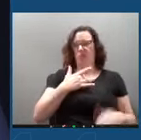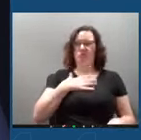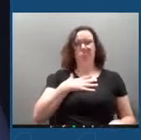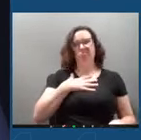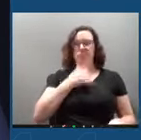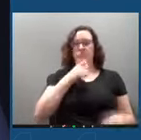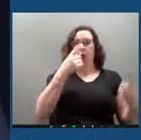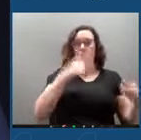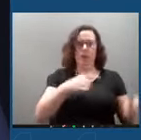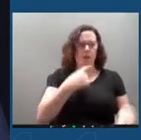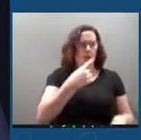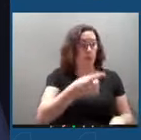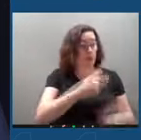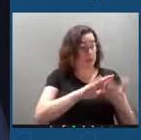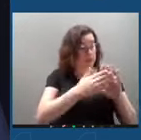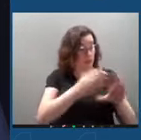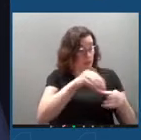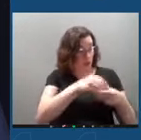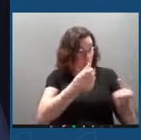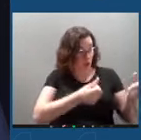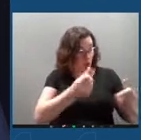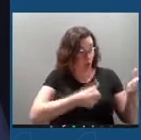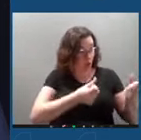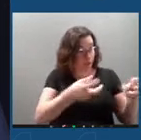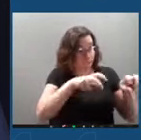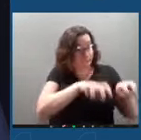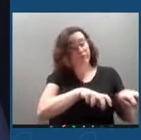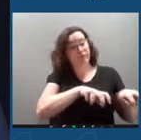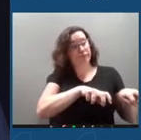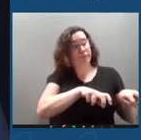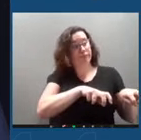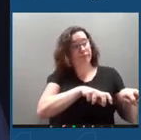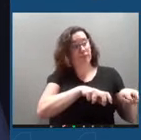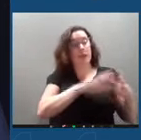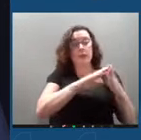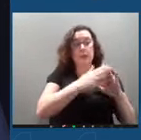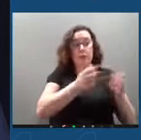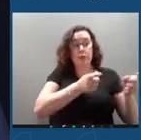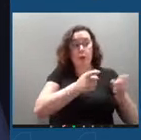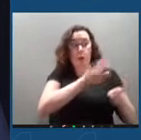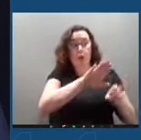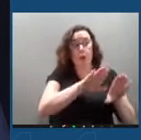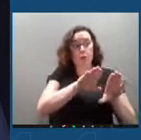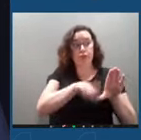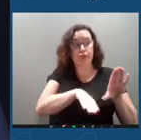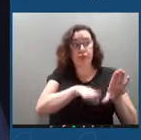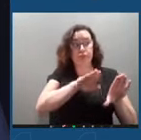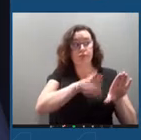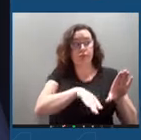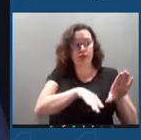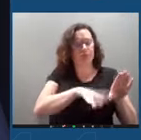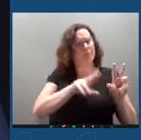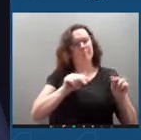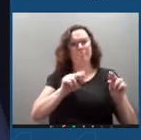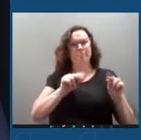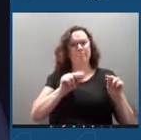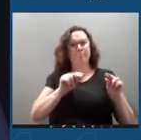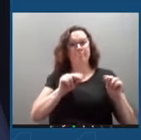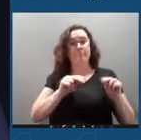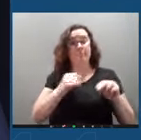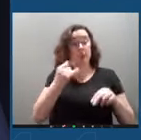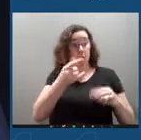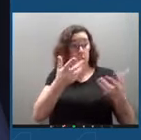in the car with you. The city isn't controlling your foot on the accelerator. If you don't want to get a